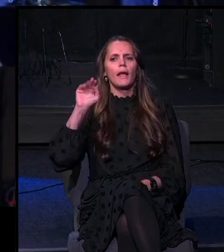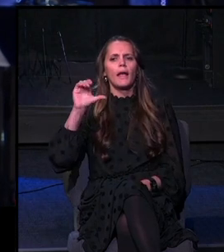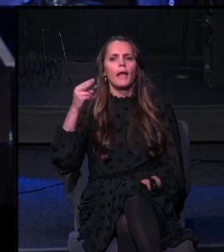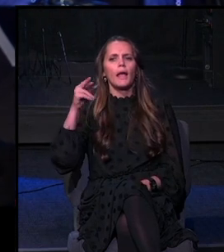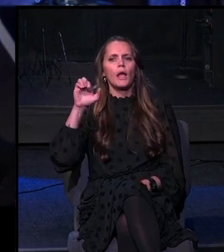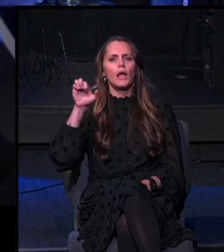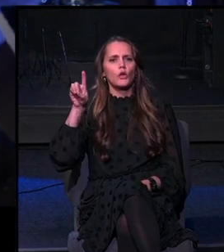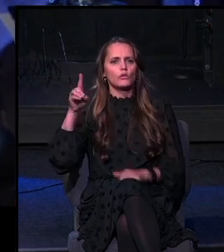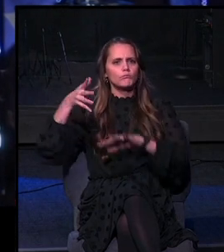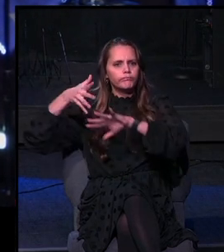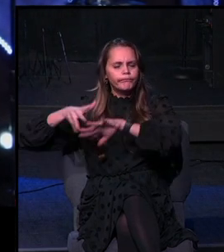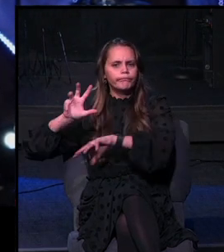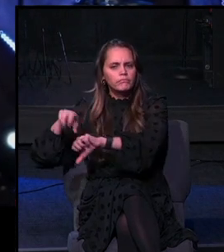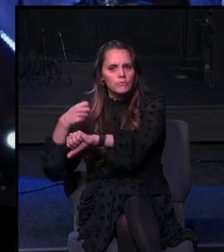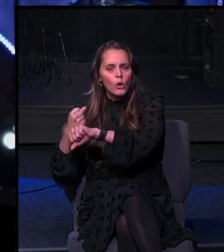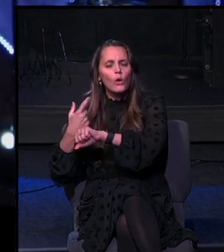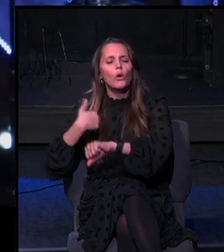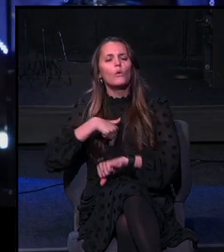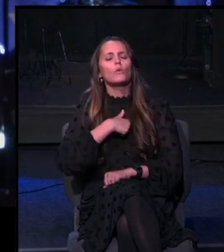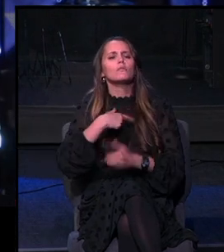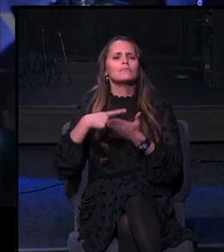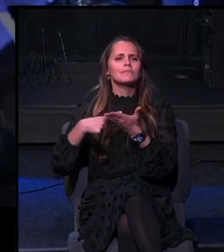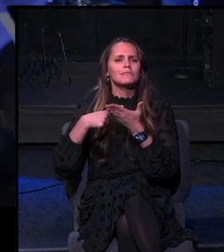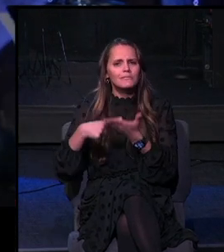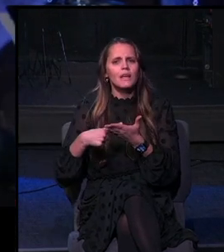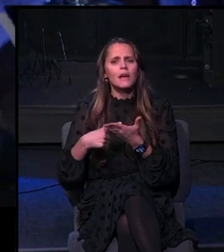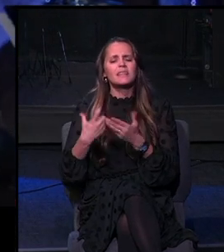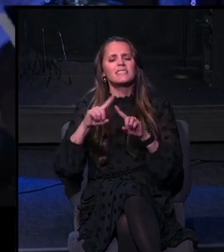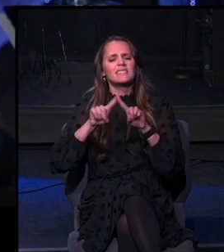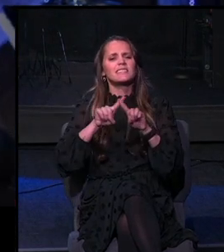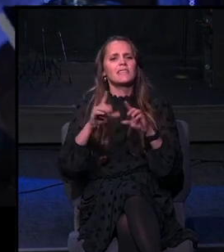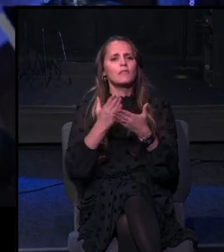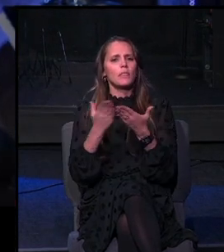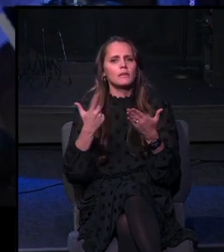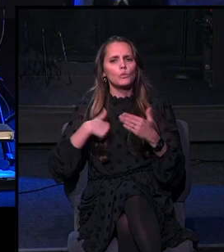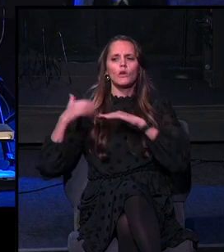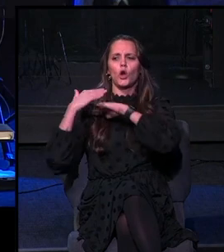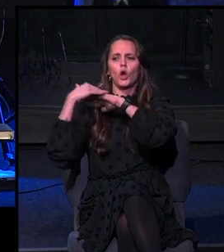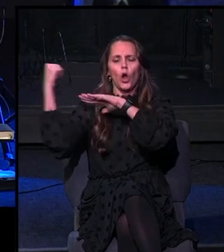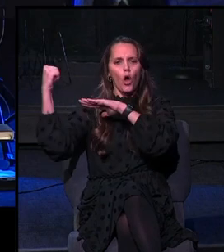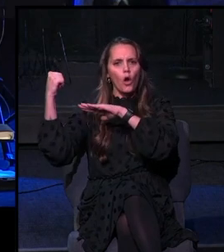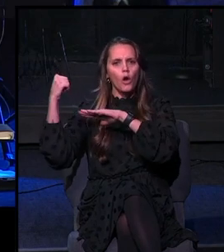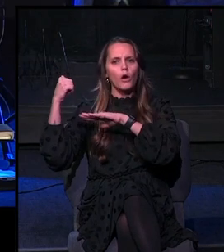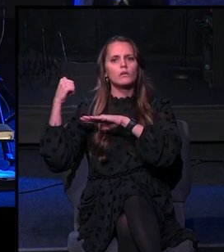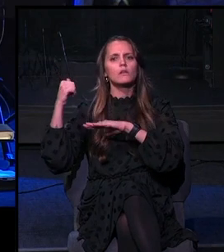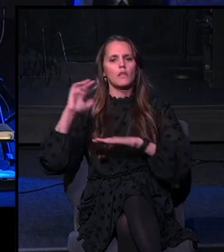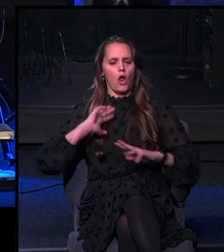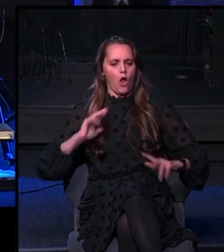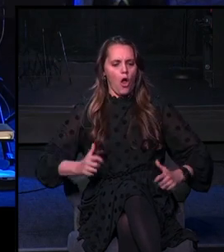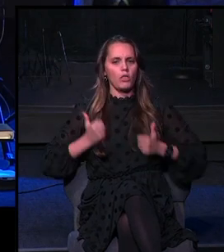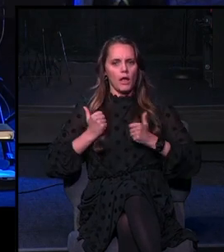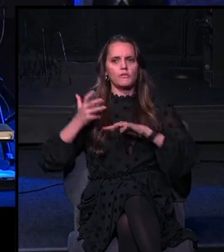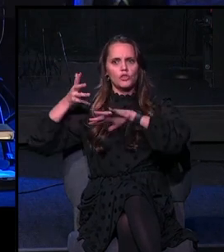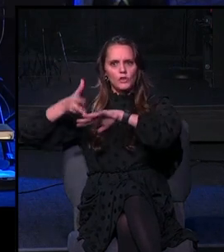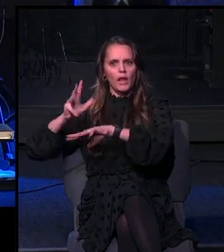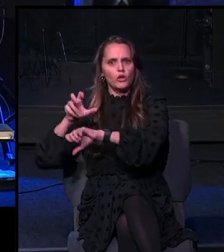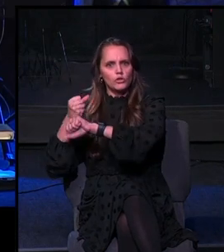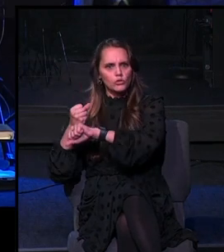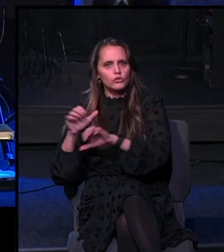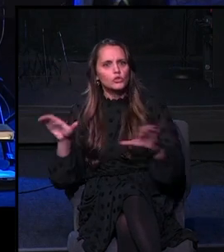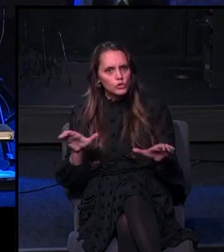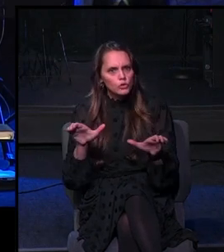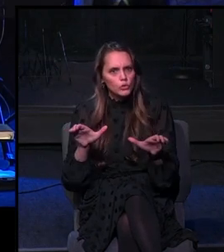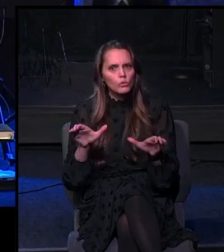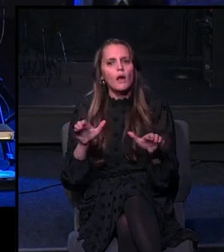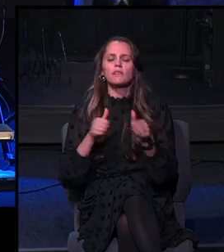things that we actually are called to and created to anchor our lives to as followers of Jesus. So the first week